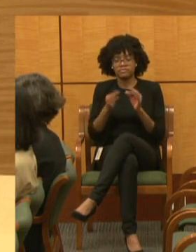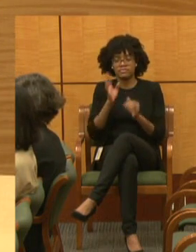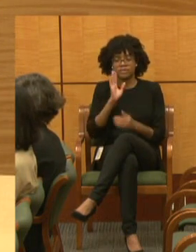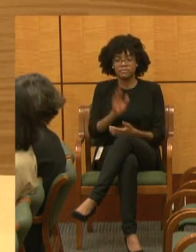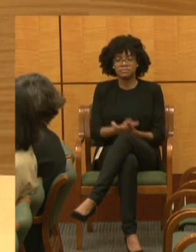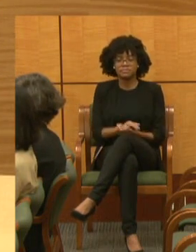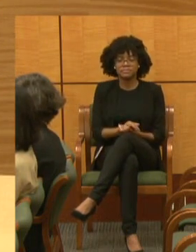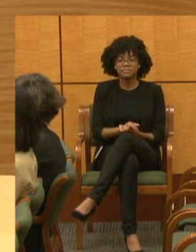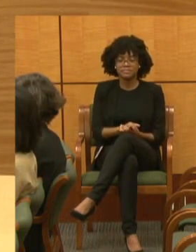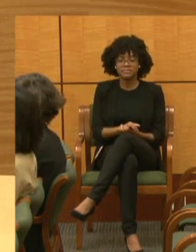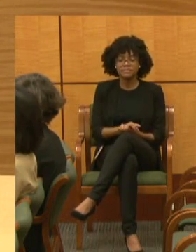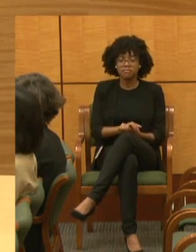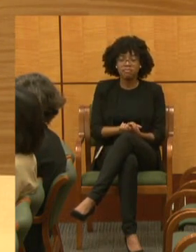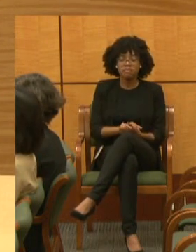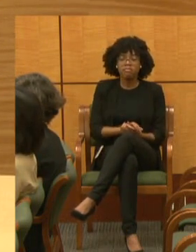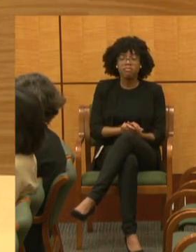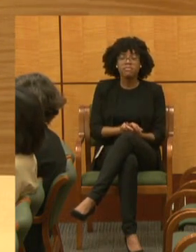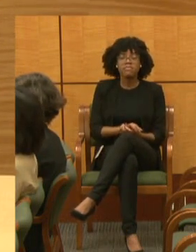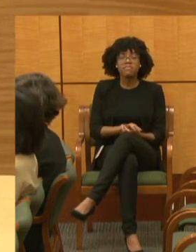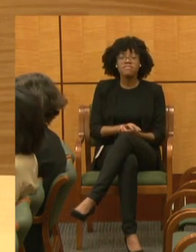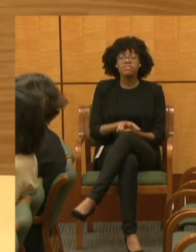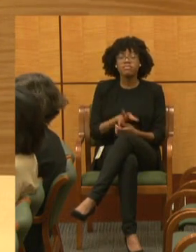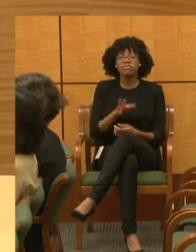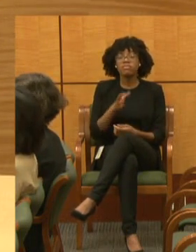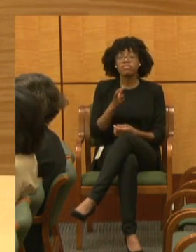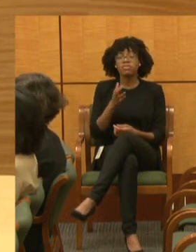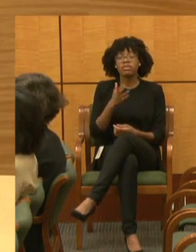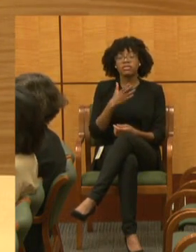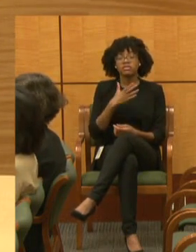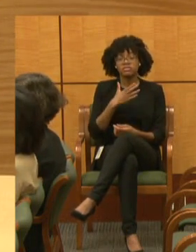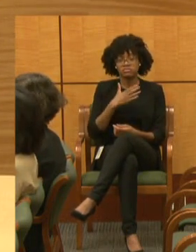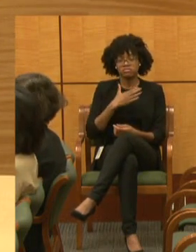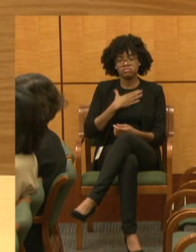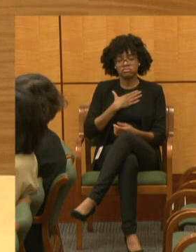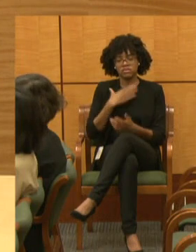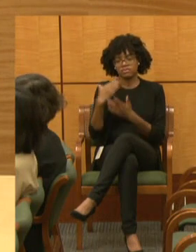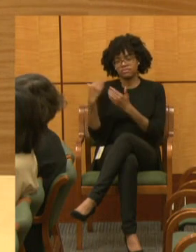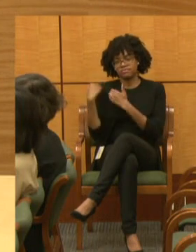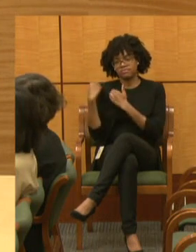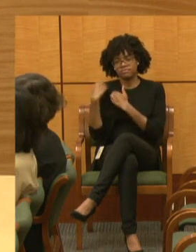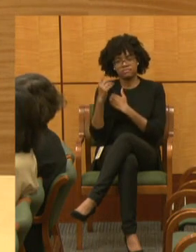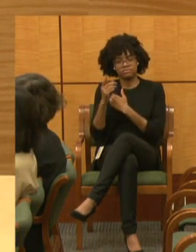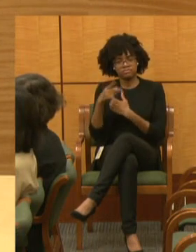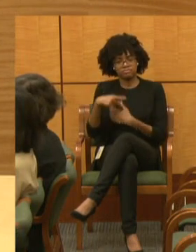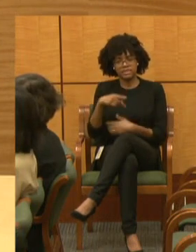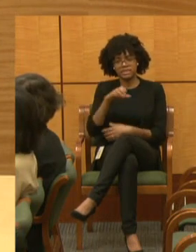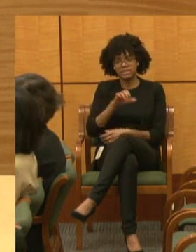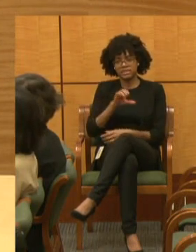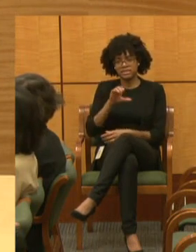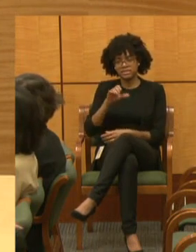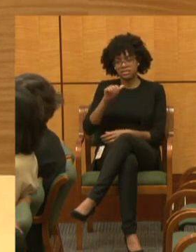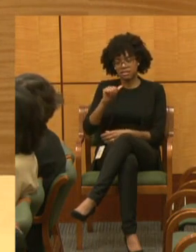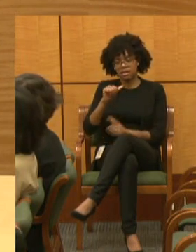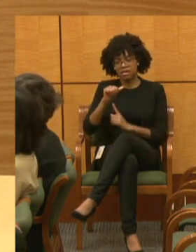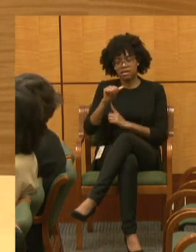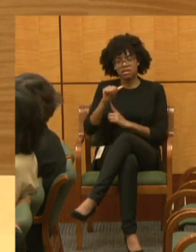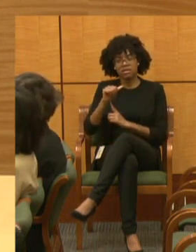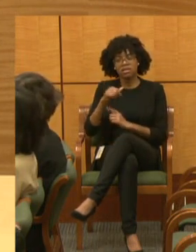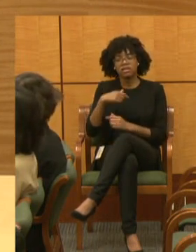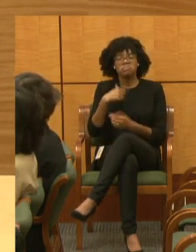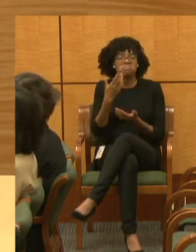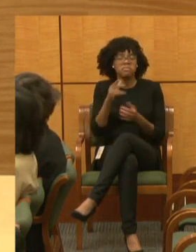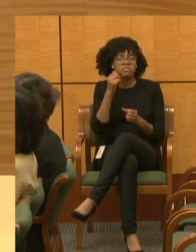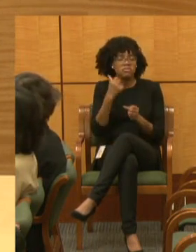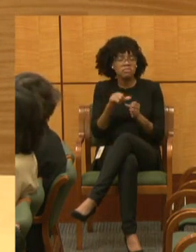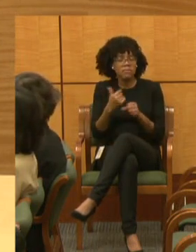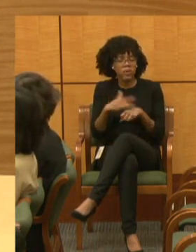wanted to share with you guys. In addition to my responsibilities at PCCA, you may remember from earlier this